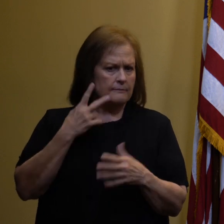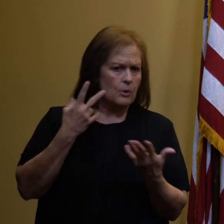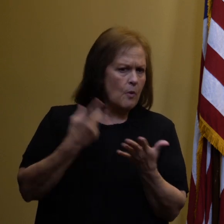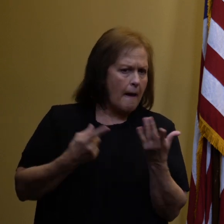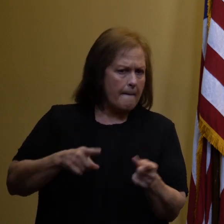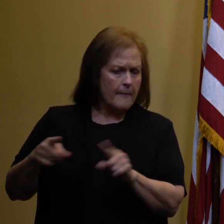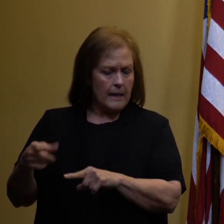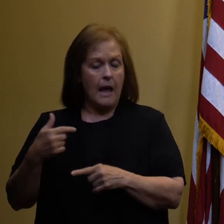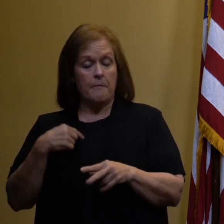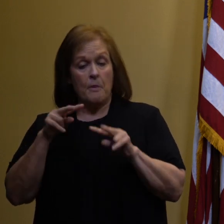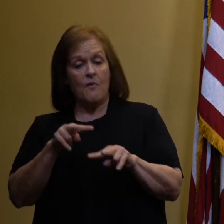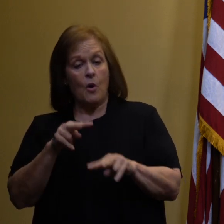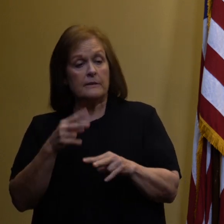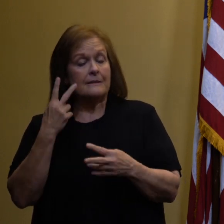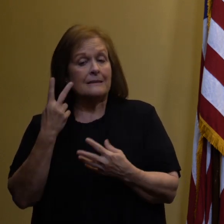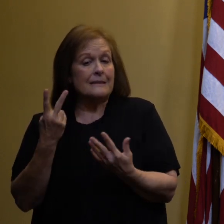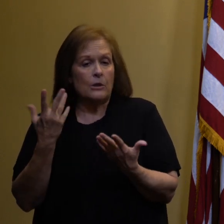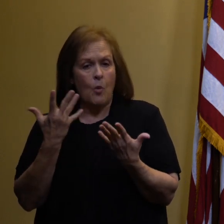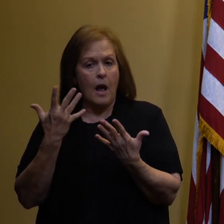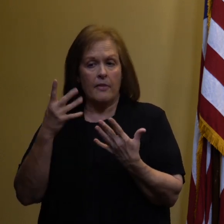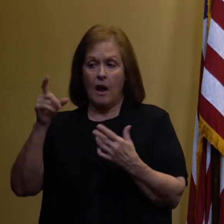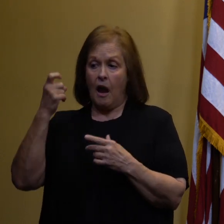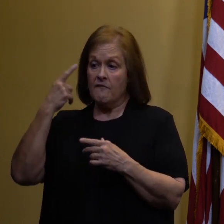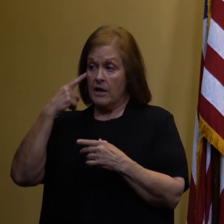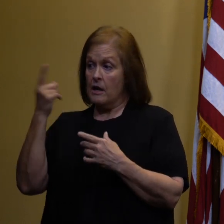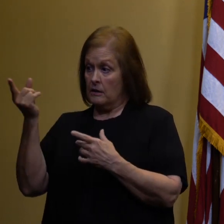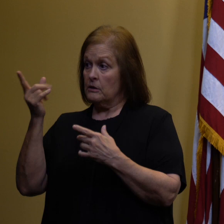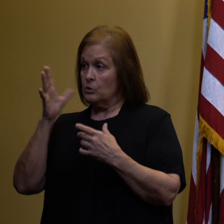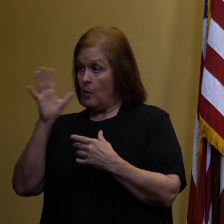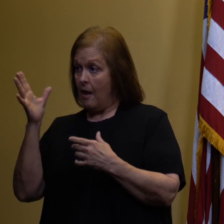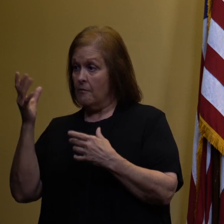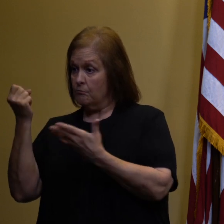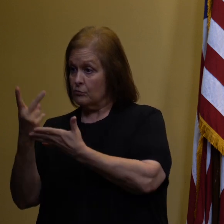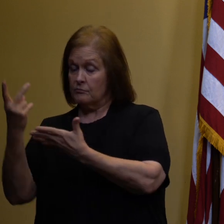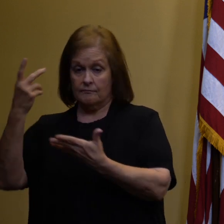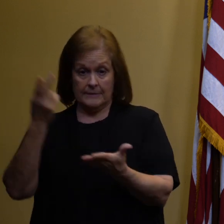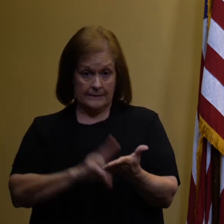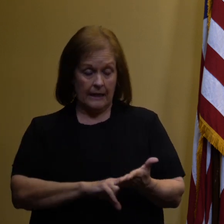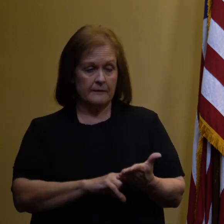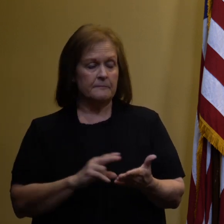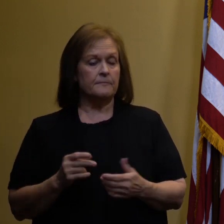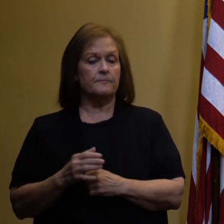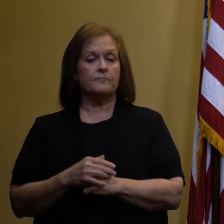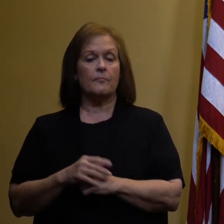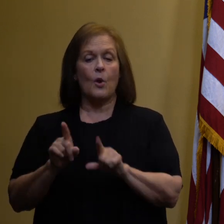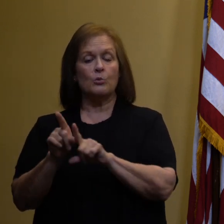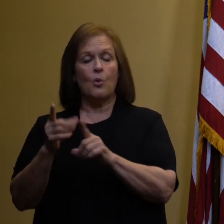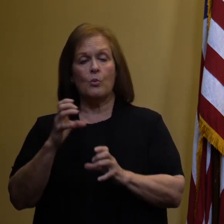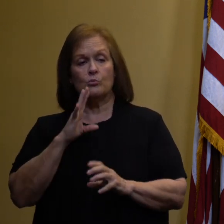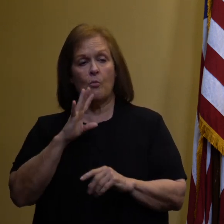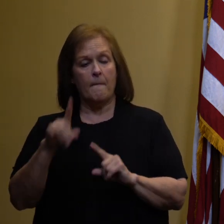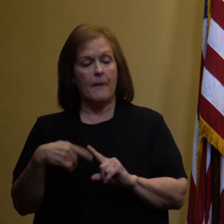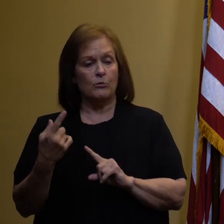I'm looking forward to it hitting the governor's desk for signature. I also wanted to just speak a moment